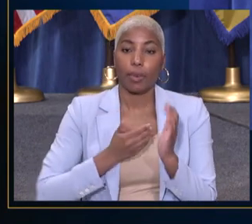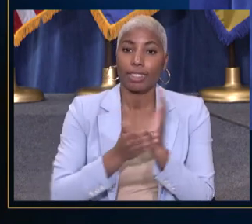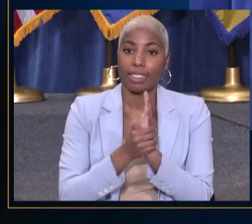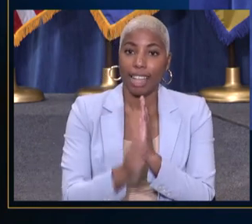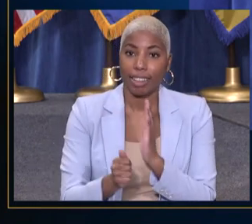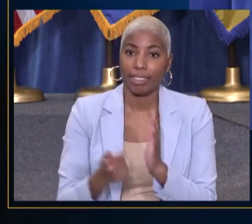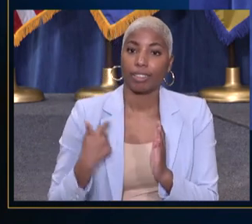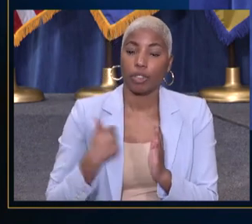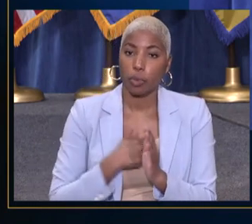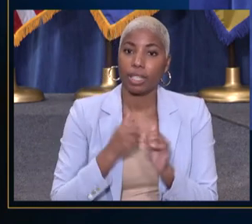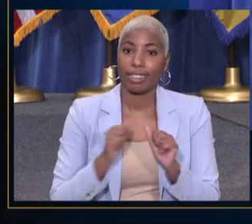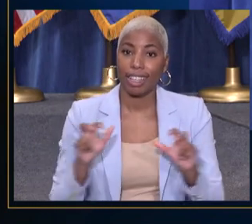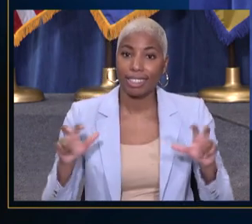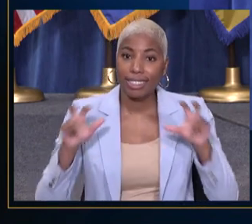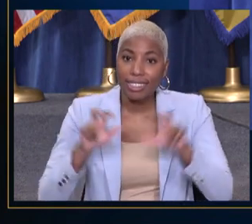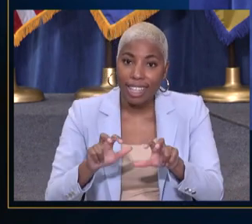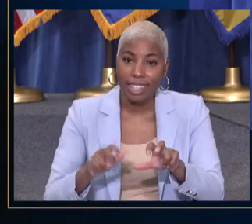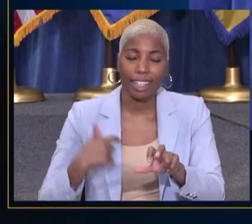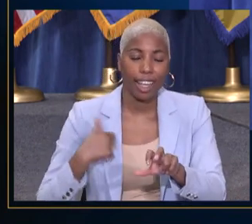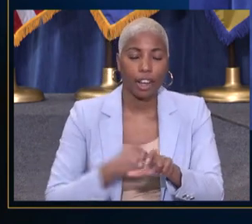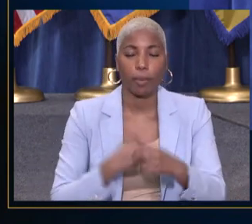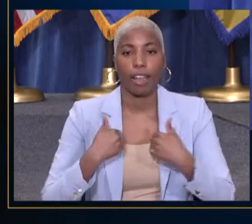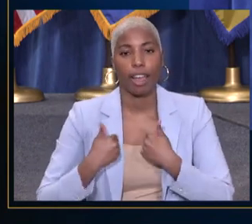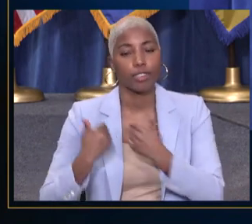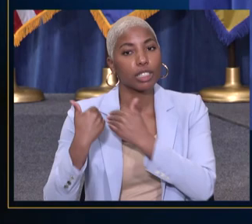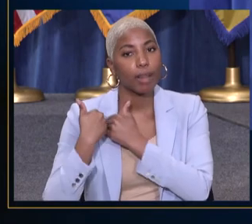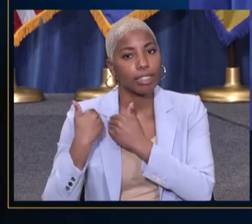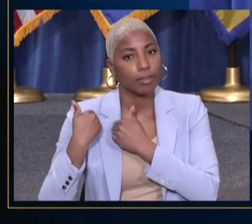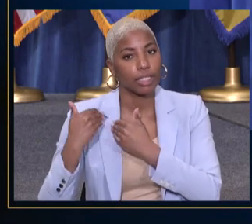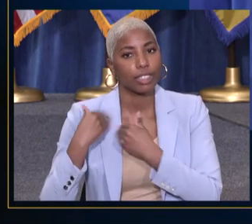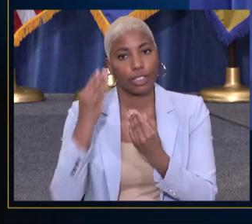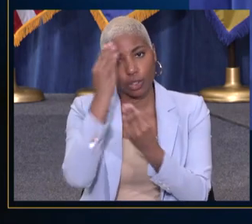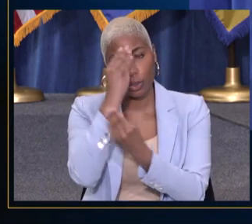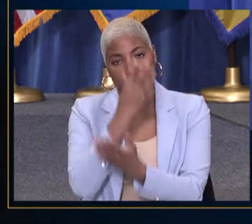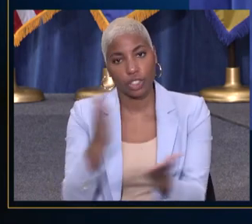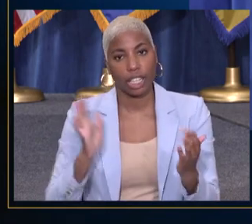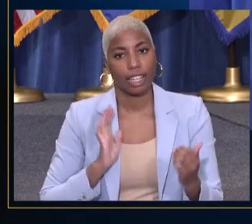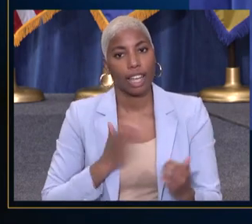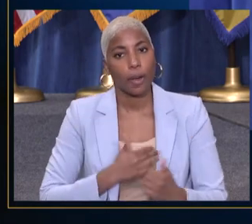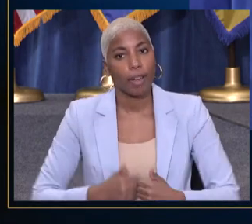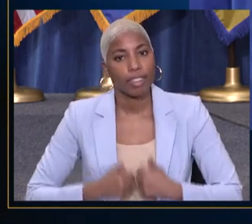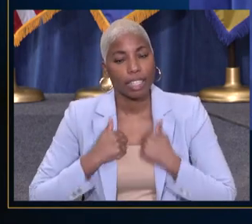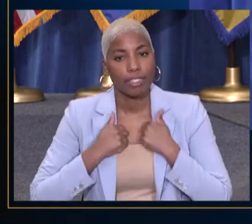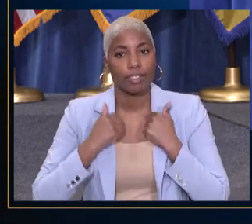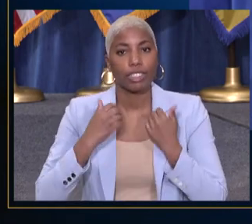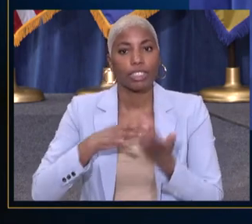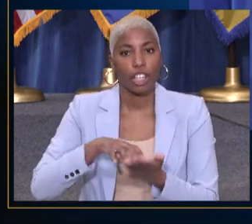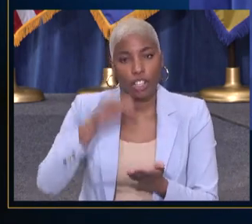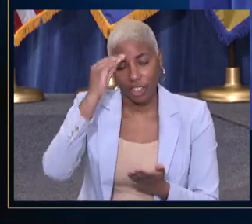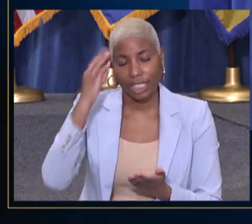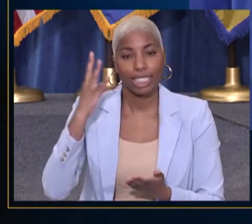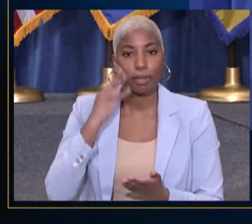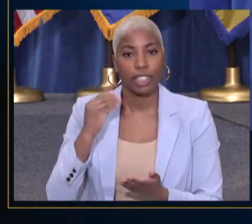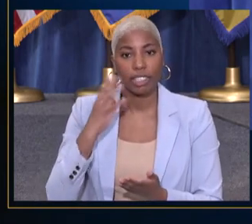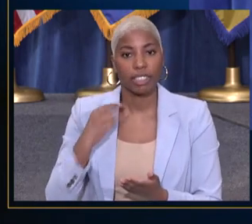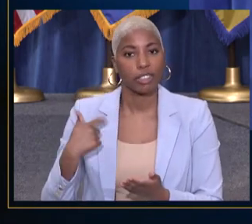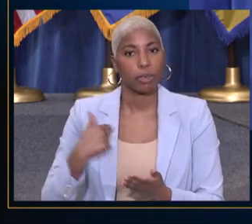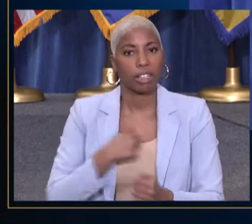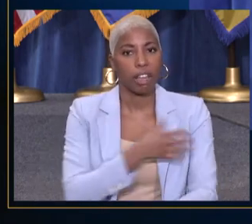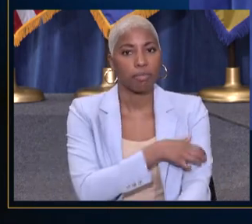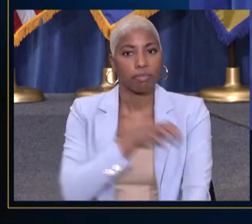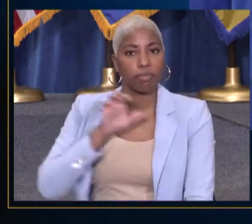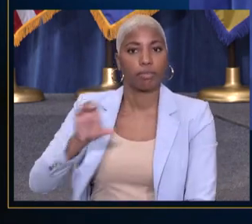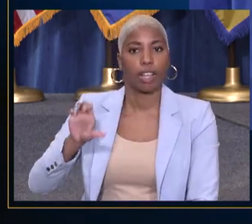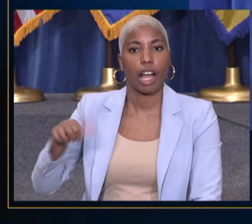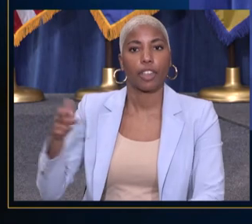we can dedicate, we have a responsibility to share our lived and learned experience to empower others. And that, I think, is what's going